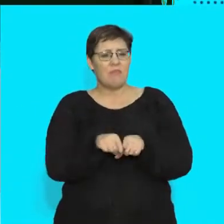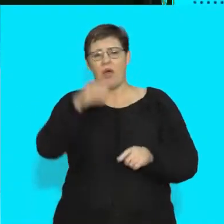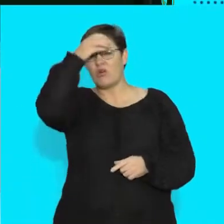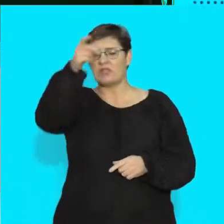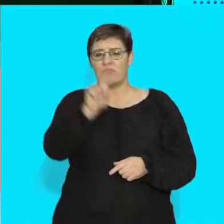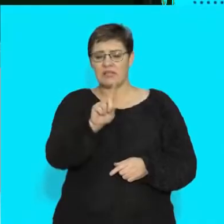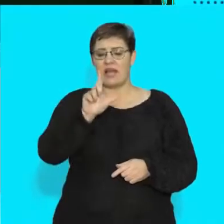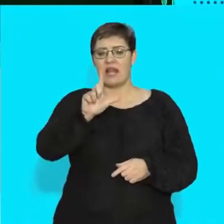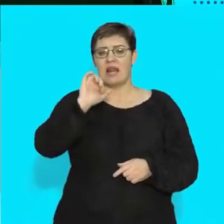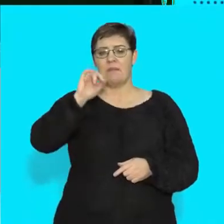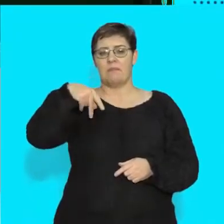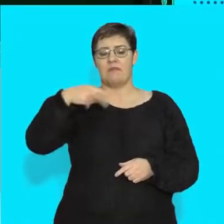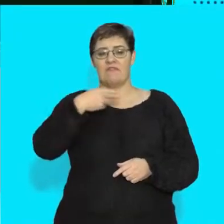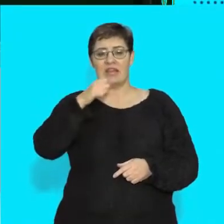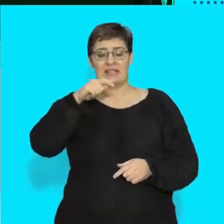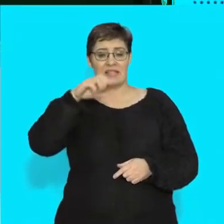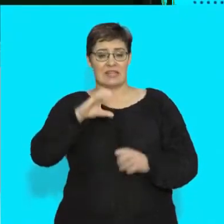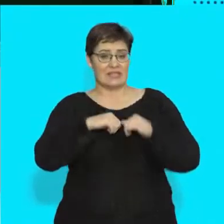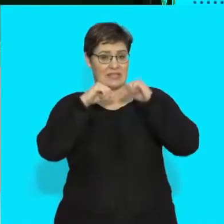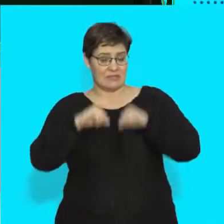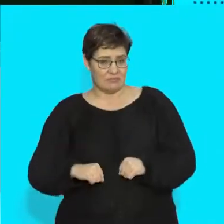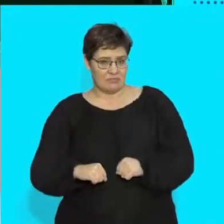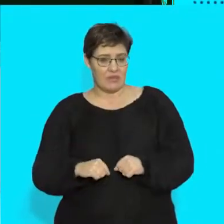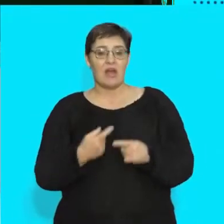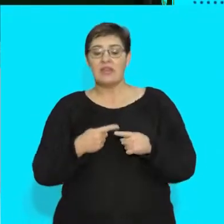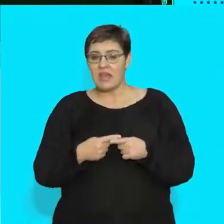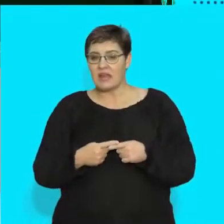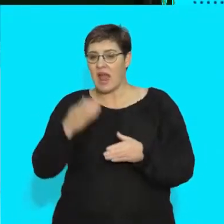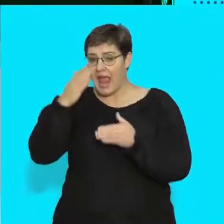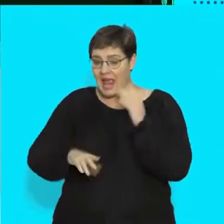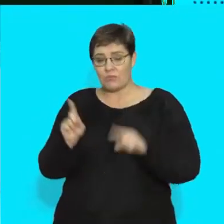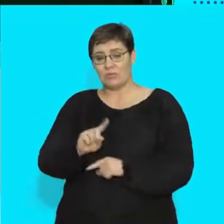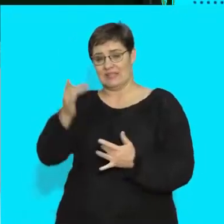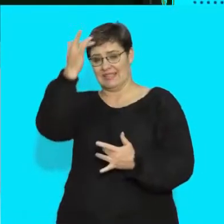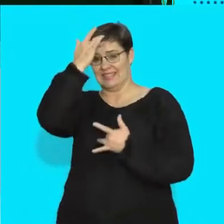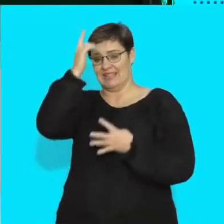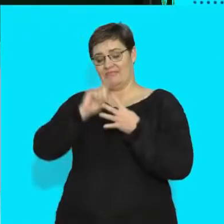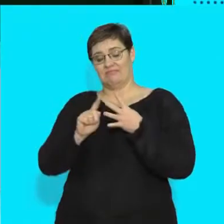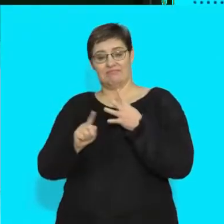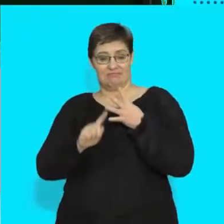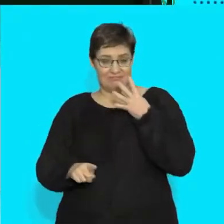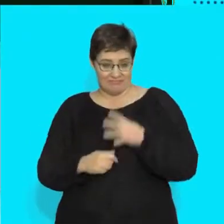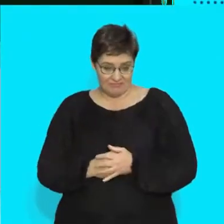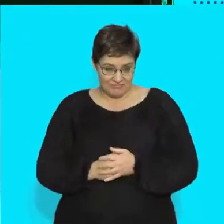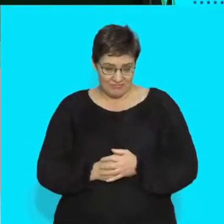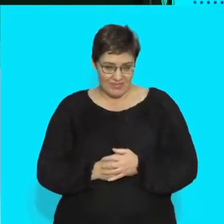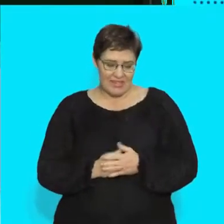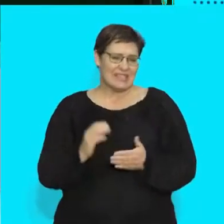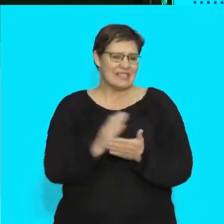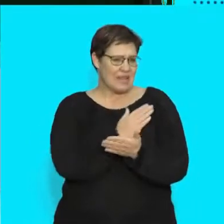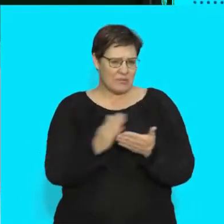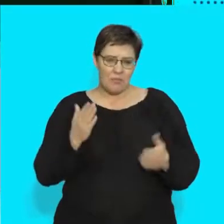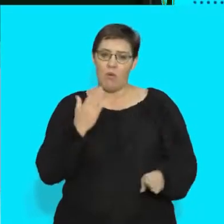at this concept of lymphatic system, and then we're going to finally end off with the diseases of the cardiovascular